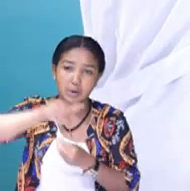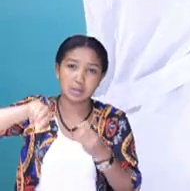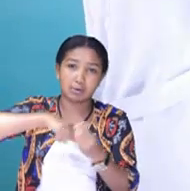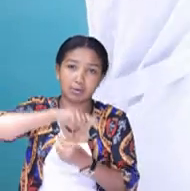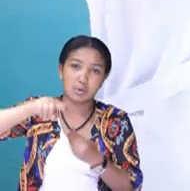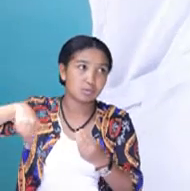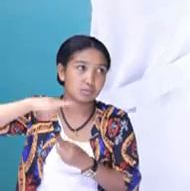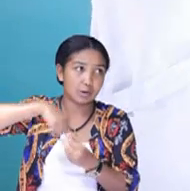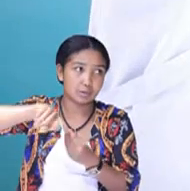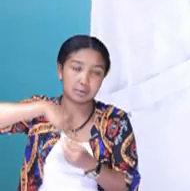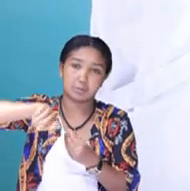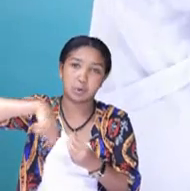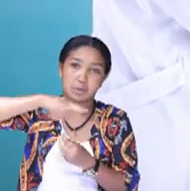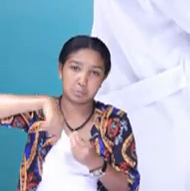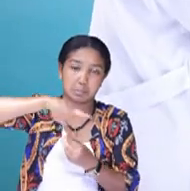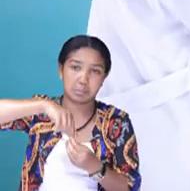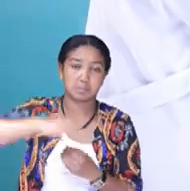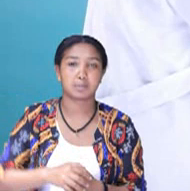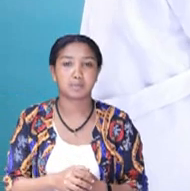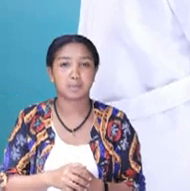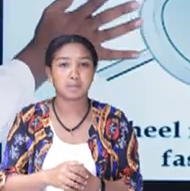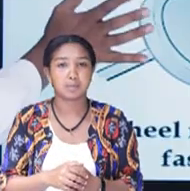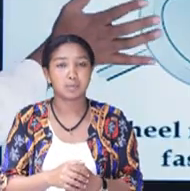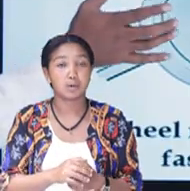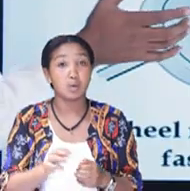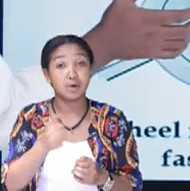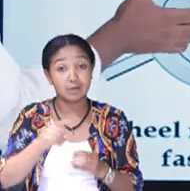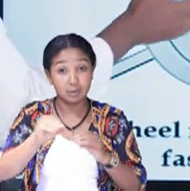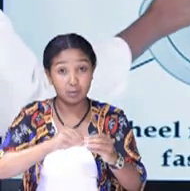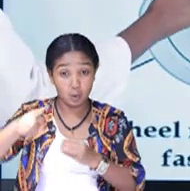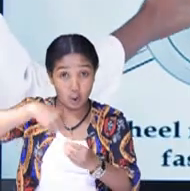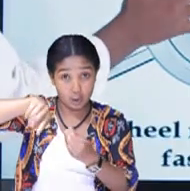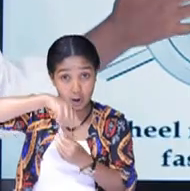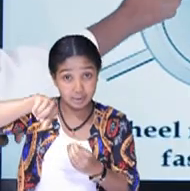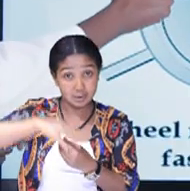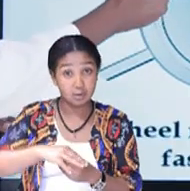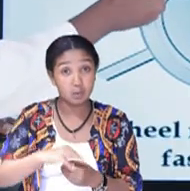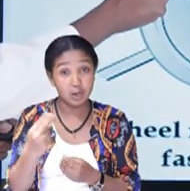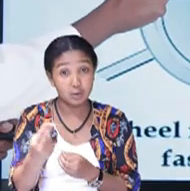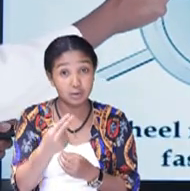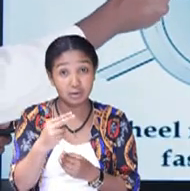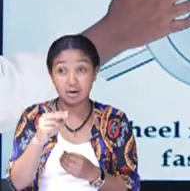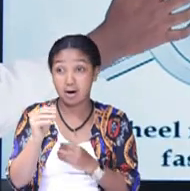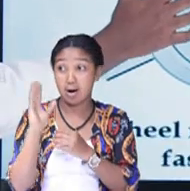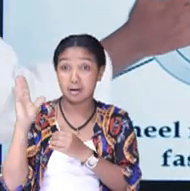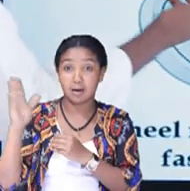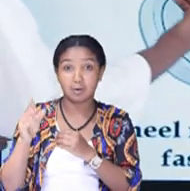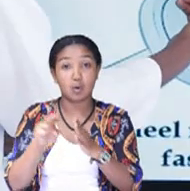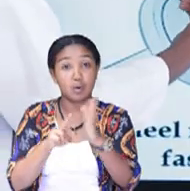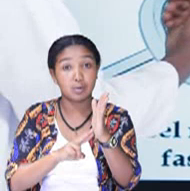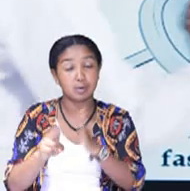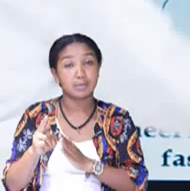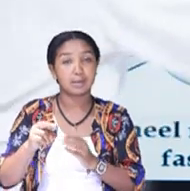rotating counterclockwise. It's rotating counterclockwise. So when it's moving counterclockwise, when you use right-hand rule,